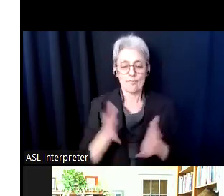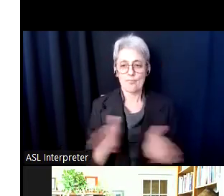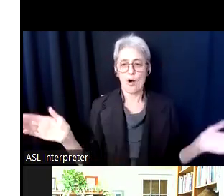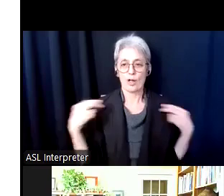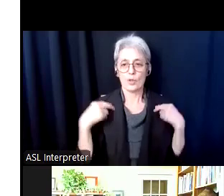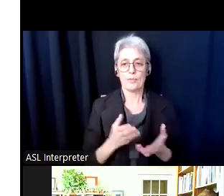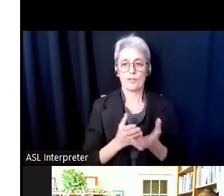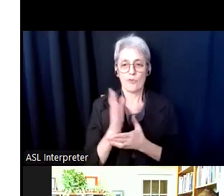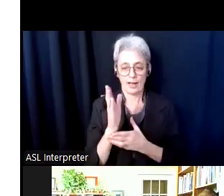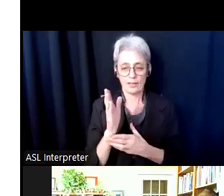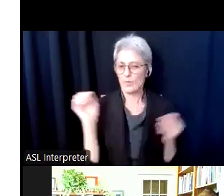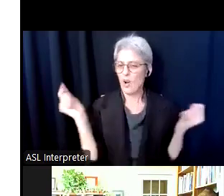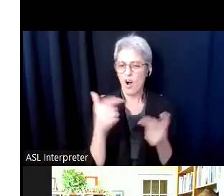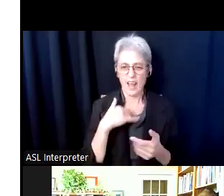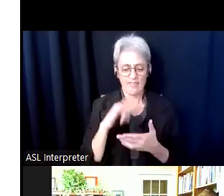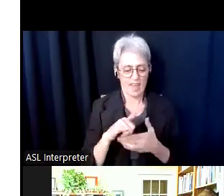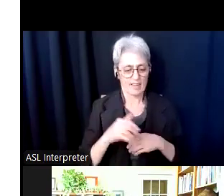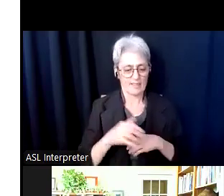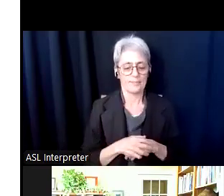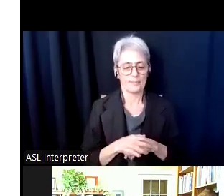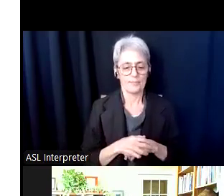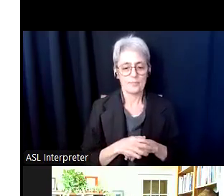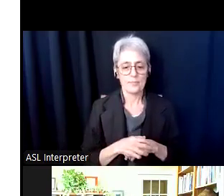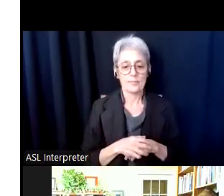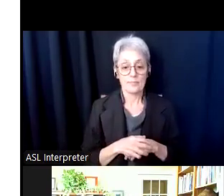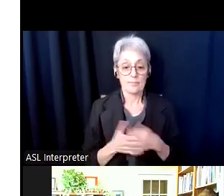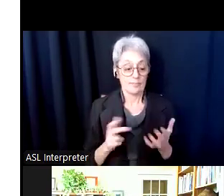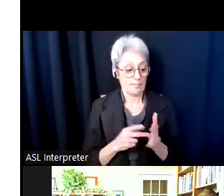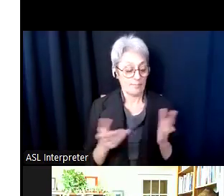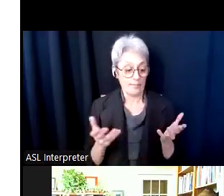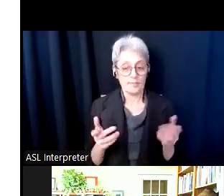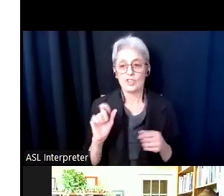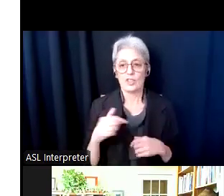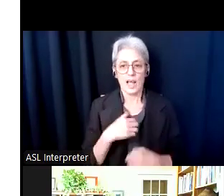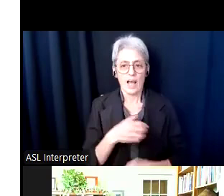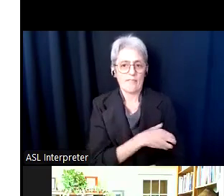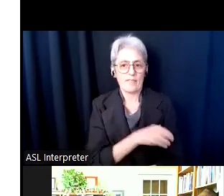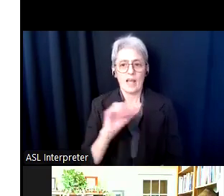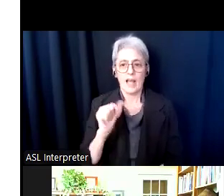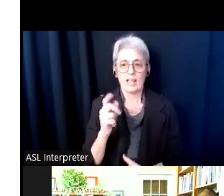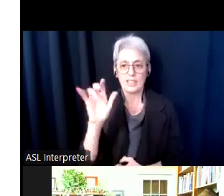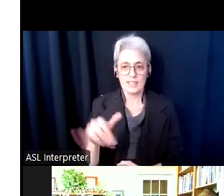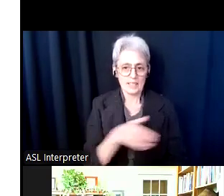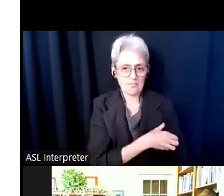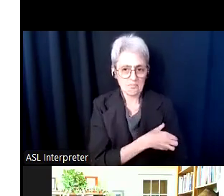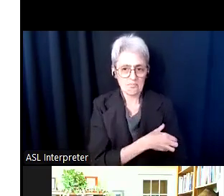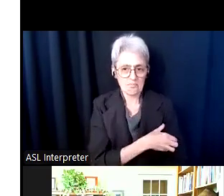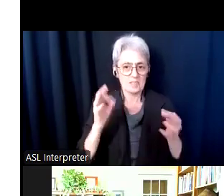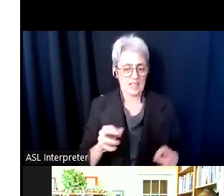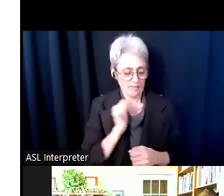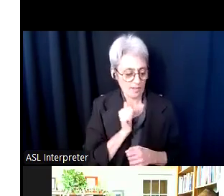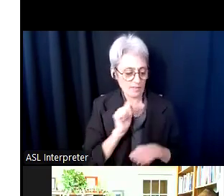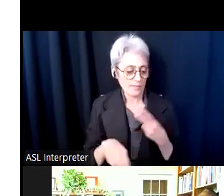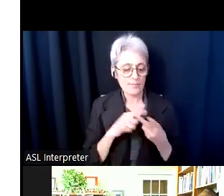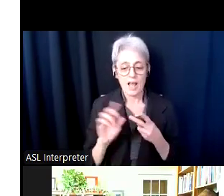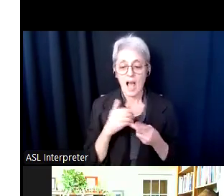self-direction, which really asserts that we all should have agency in our lives and that we have control over the decisions that